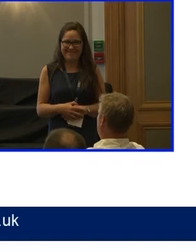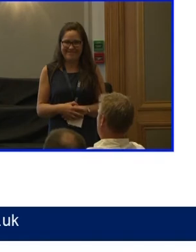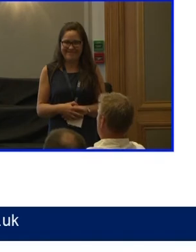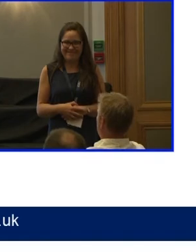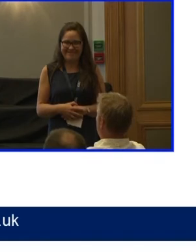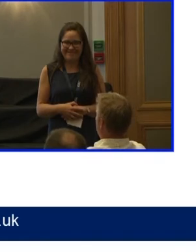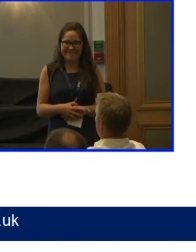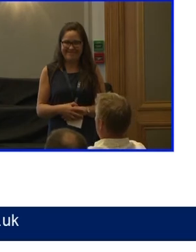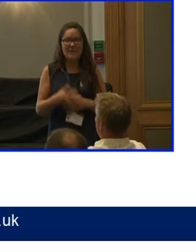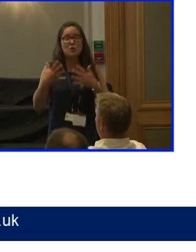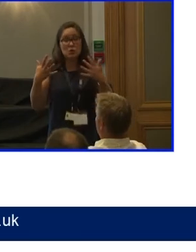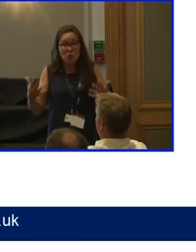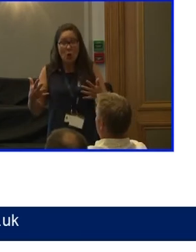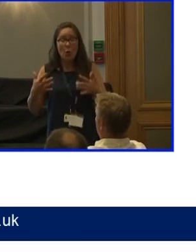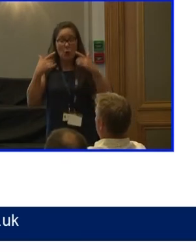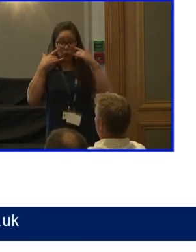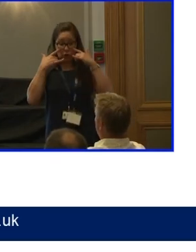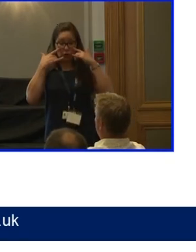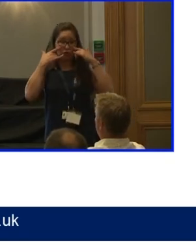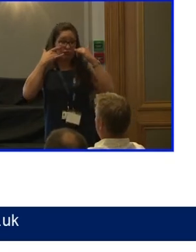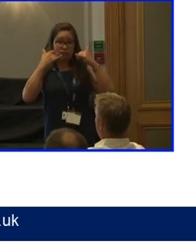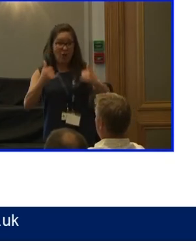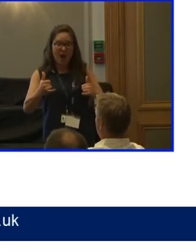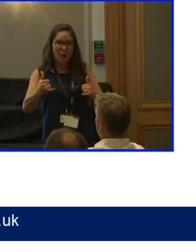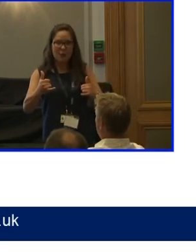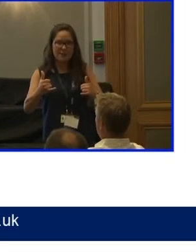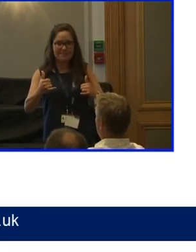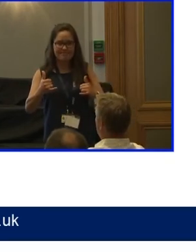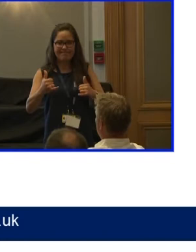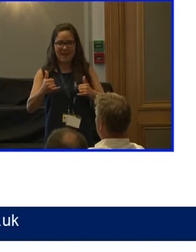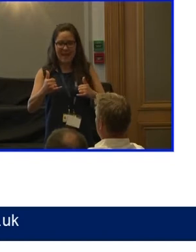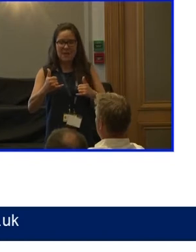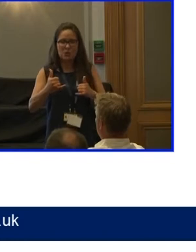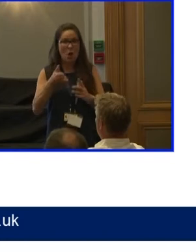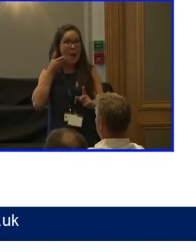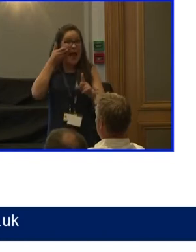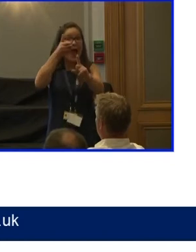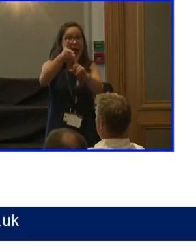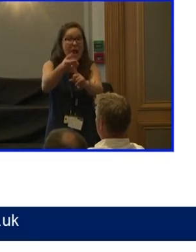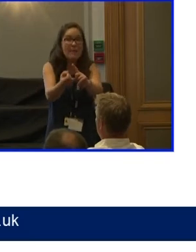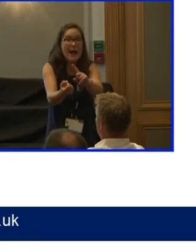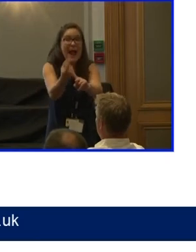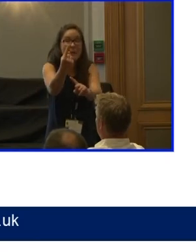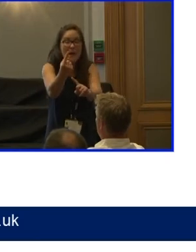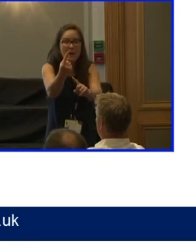So just because trials don't necessarily meet their endpoints doesn't mean that they were a waste of time.